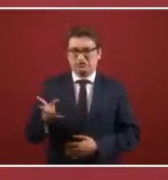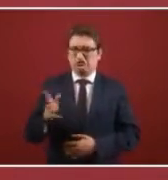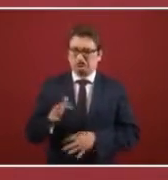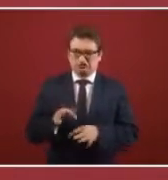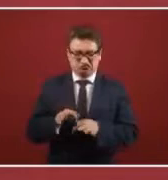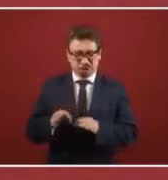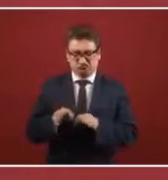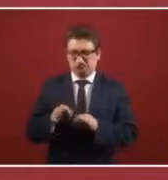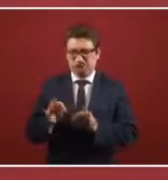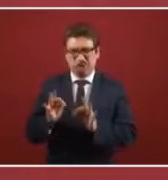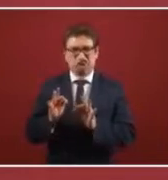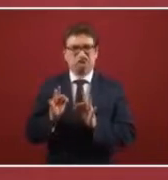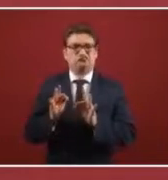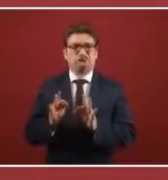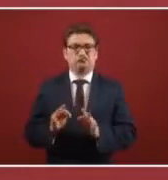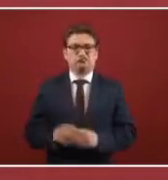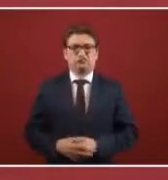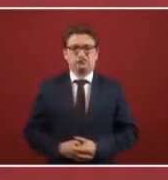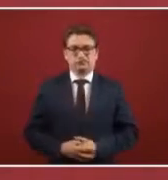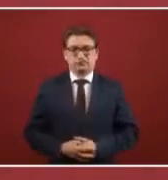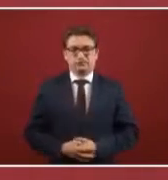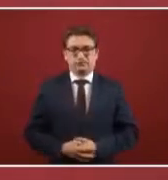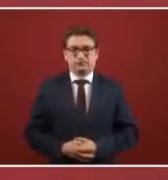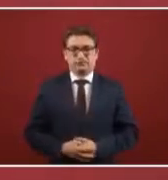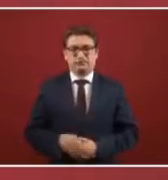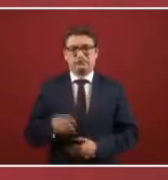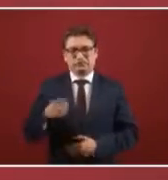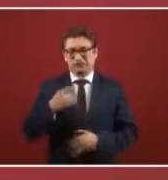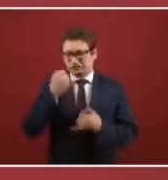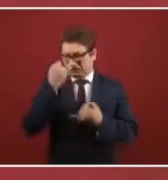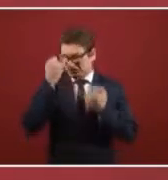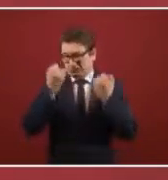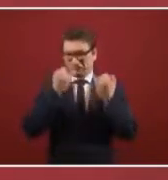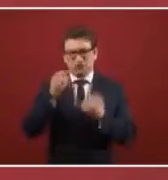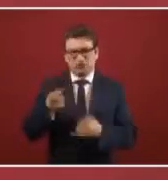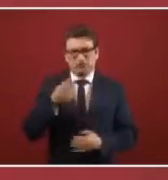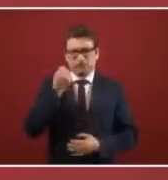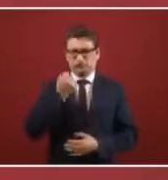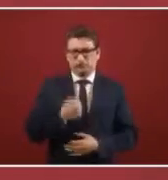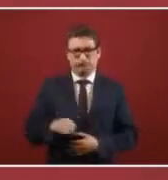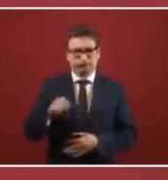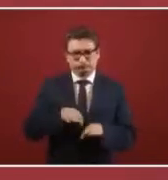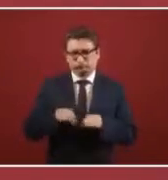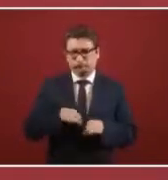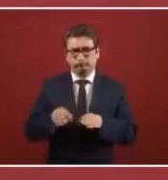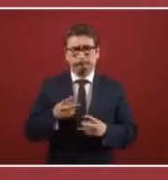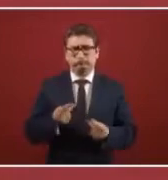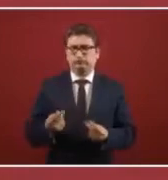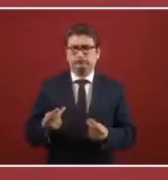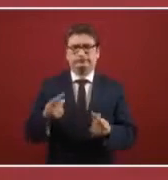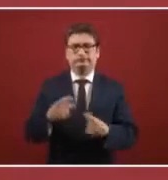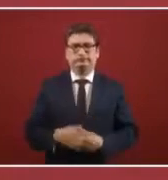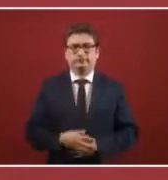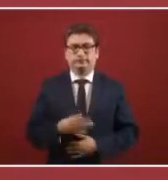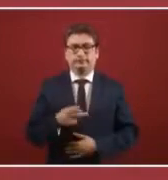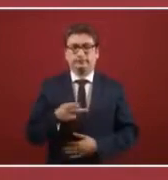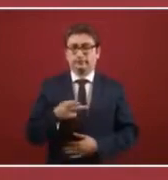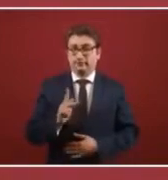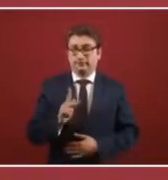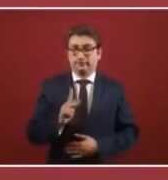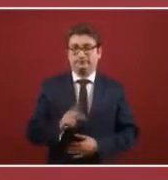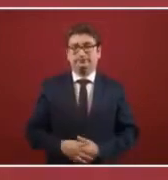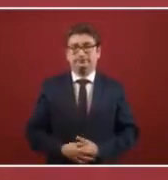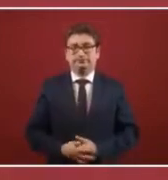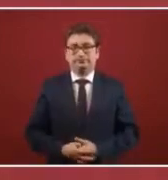extraordinarios, extraordinary, que tienen imaginación, that talento, they have trabajan, imagination, talent, and they work, pero